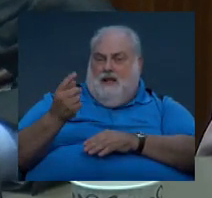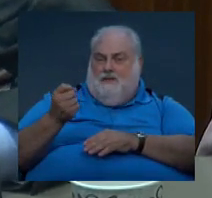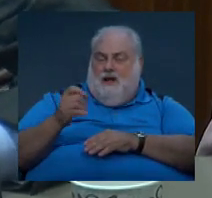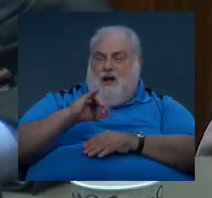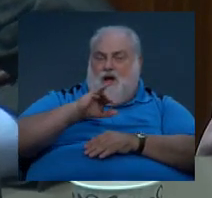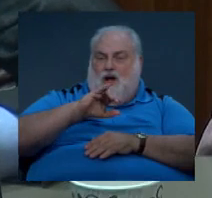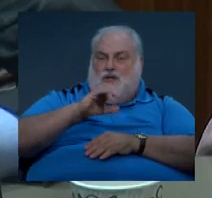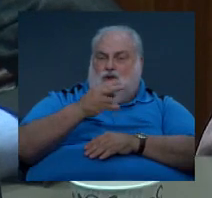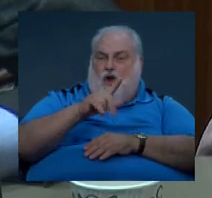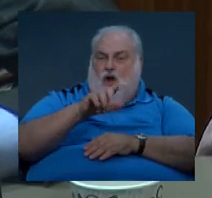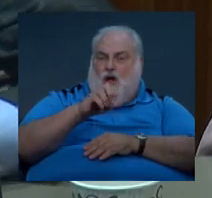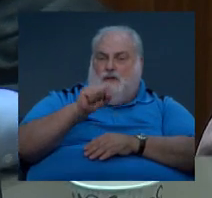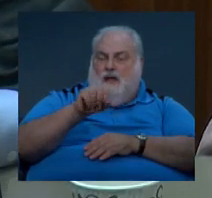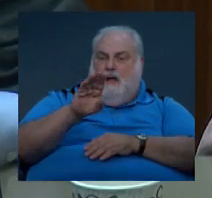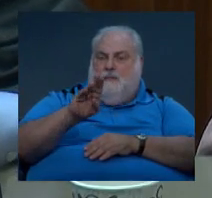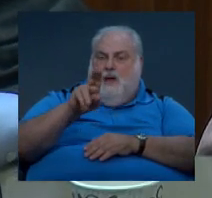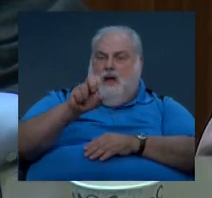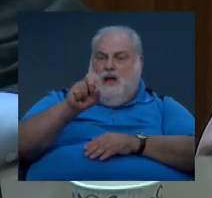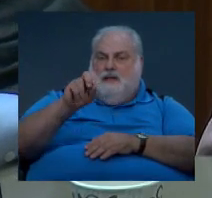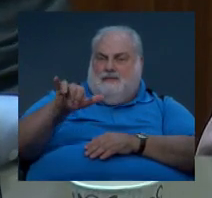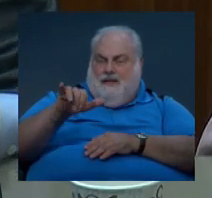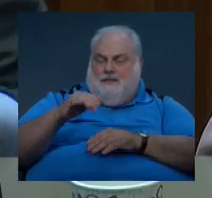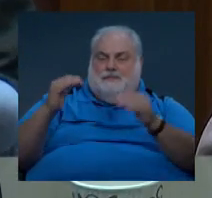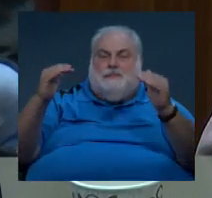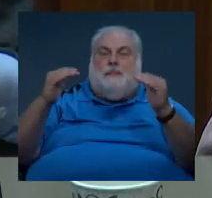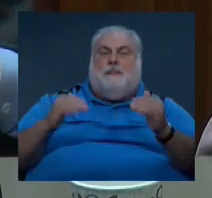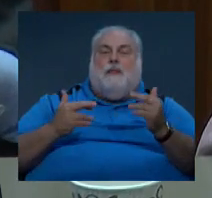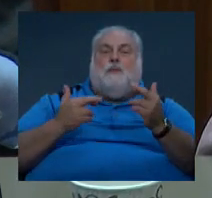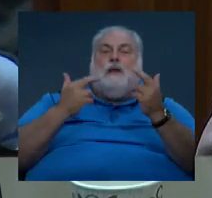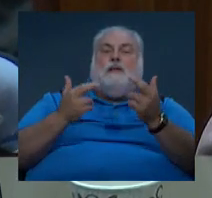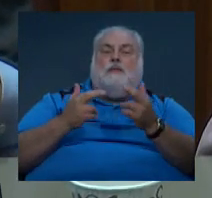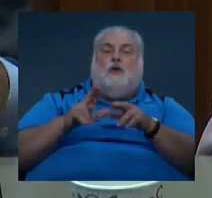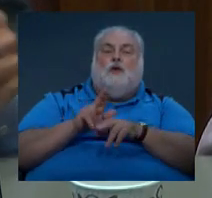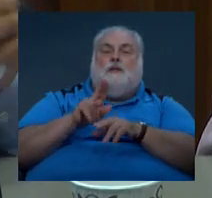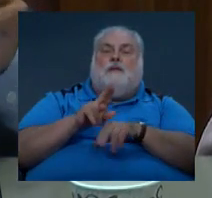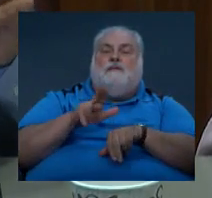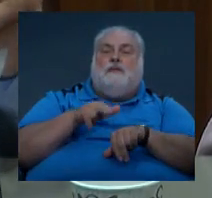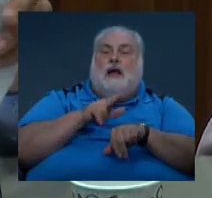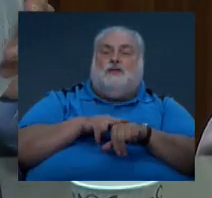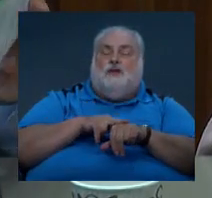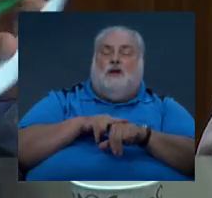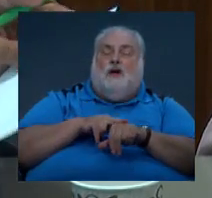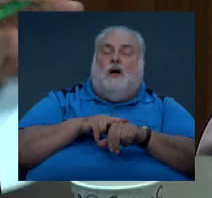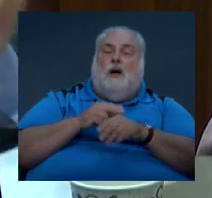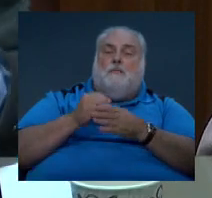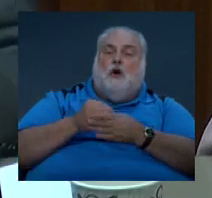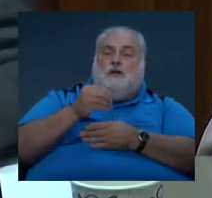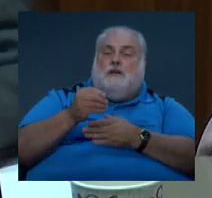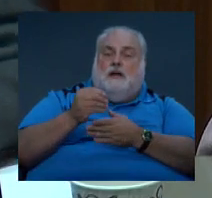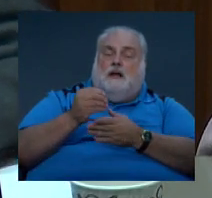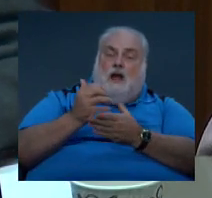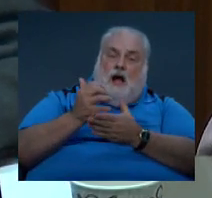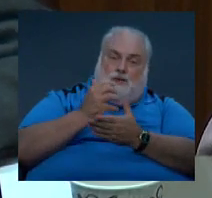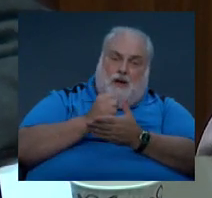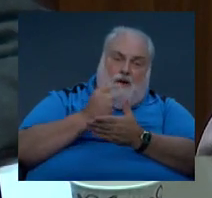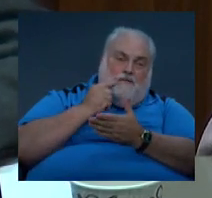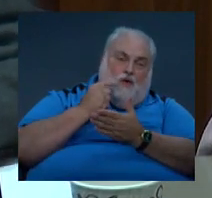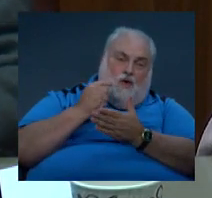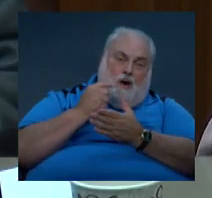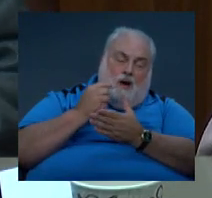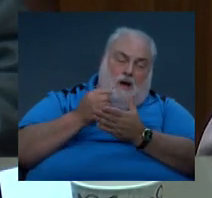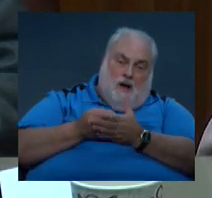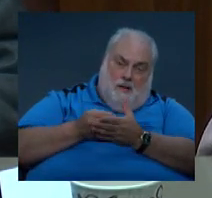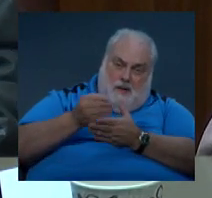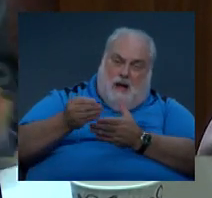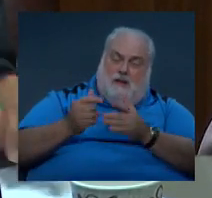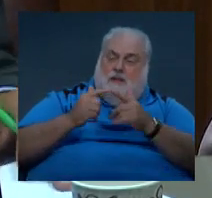Bussey Boulevard and for the purposes. A resolution authorized the use of the National Cooperative Purchasing Alliance contract as an option for the acquisition of